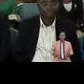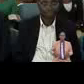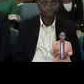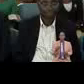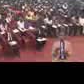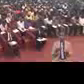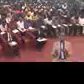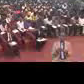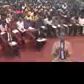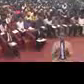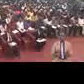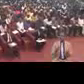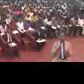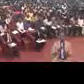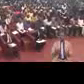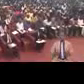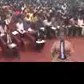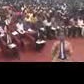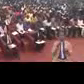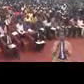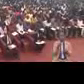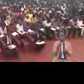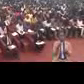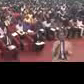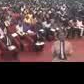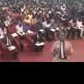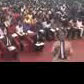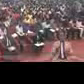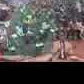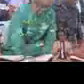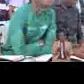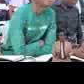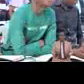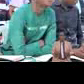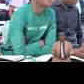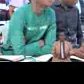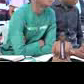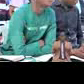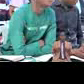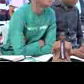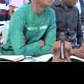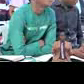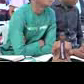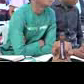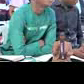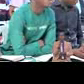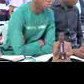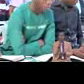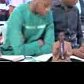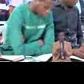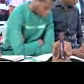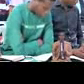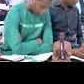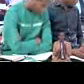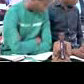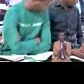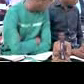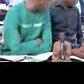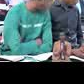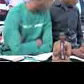I, but Christ liveth in me. And the life which I now live in